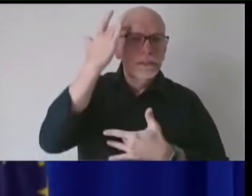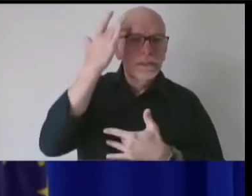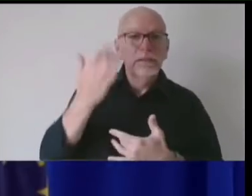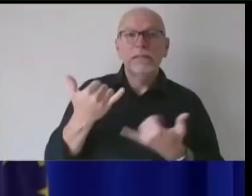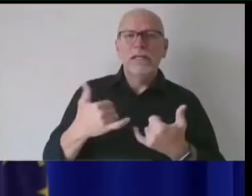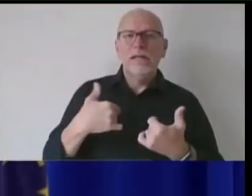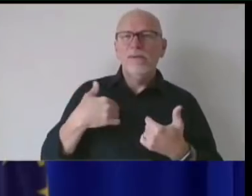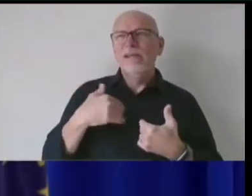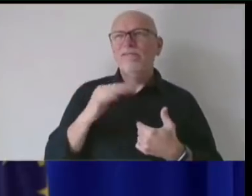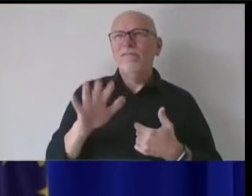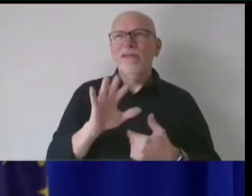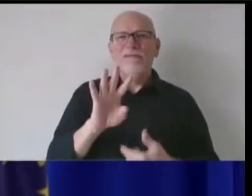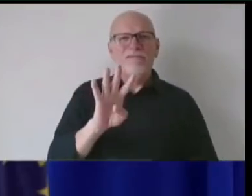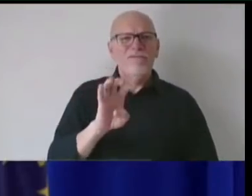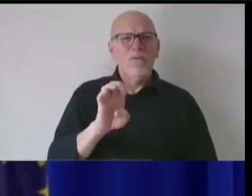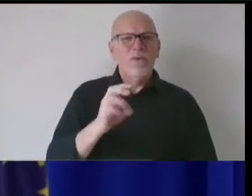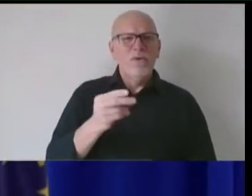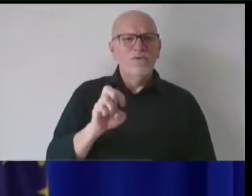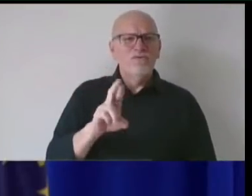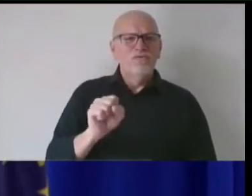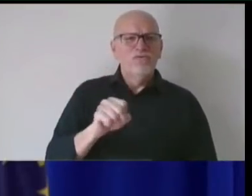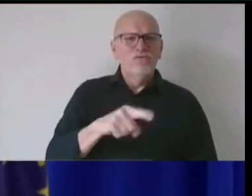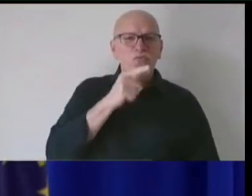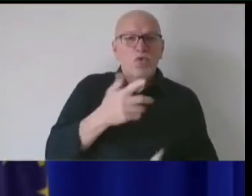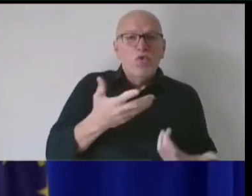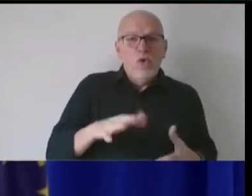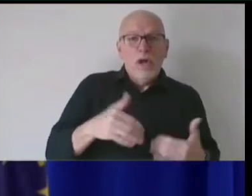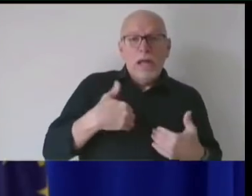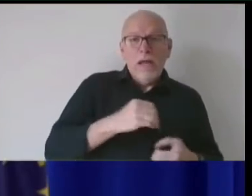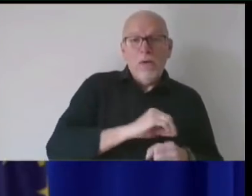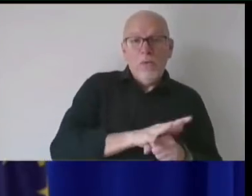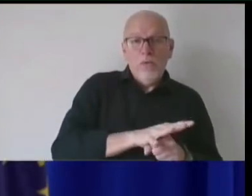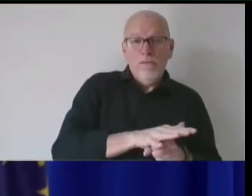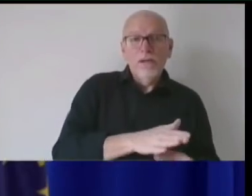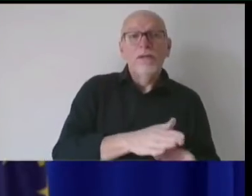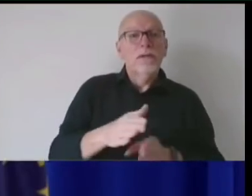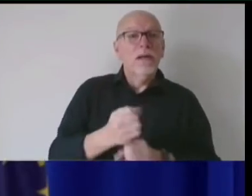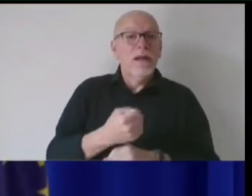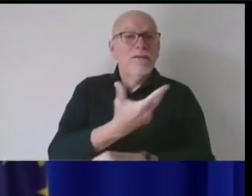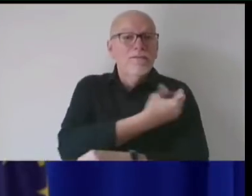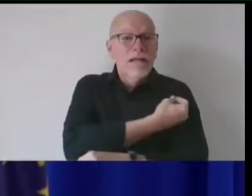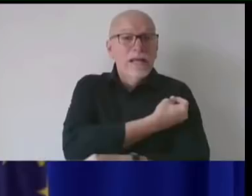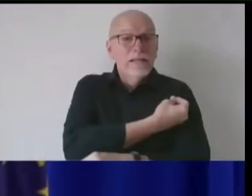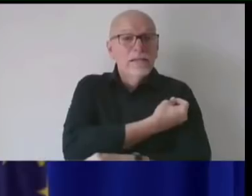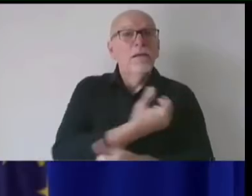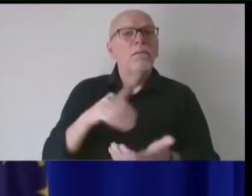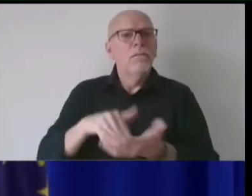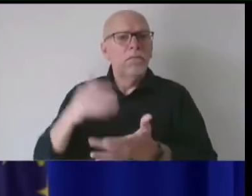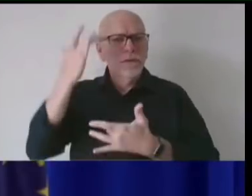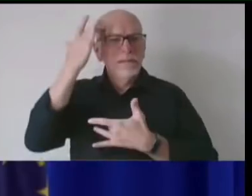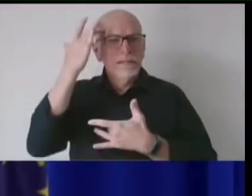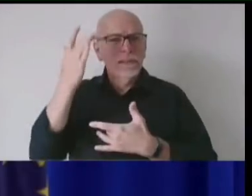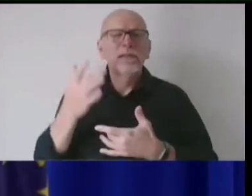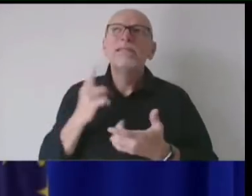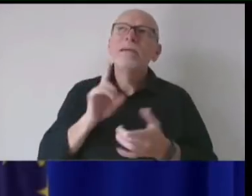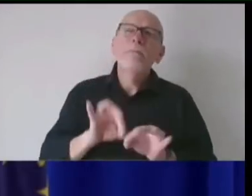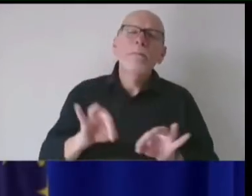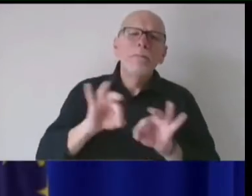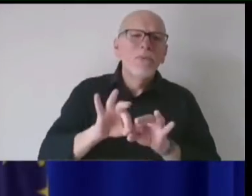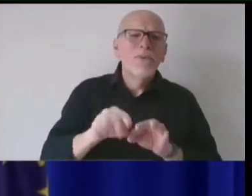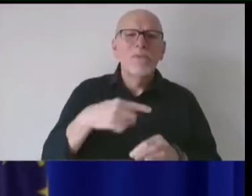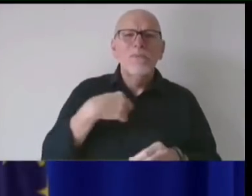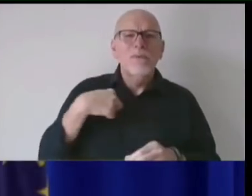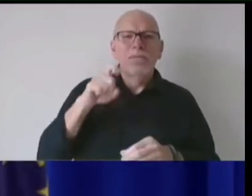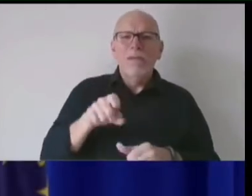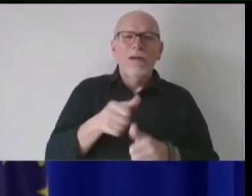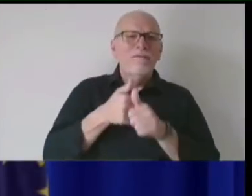over 400 Hoosiers who had COVID and then got vaccinated and then were reinfected. So it is still important that we're all following